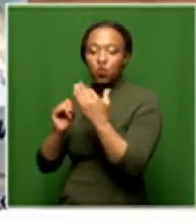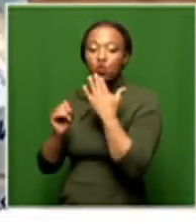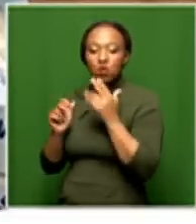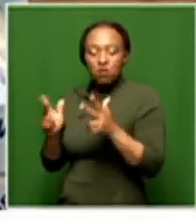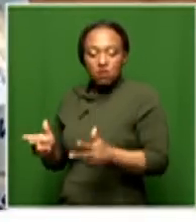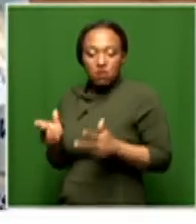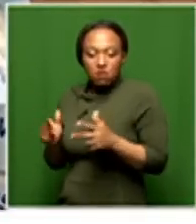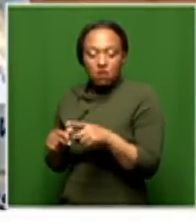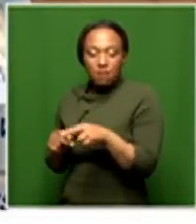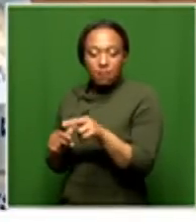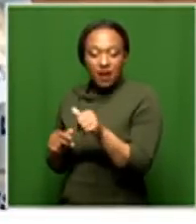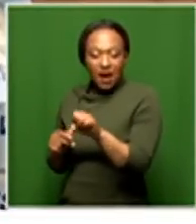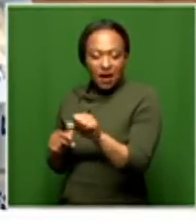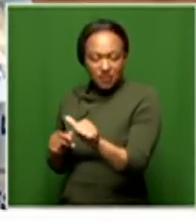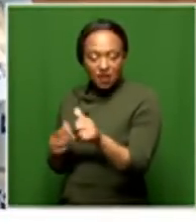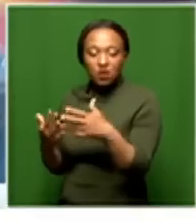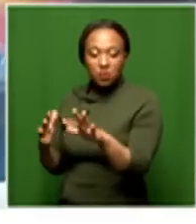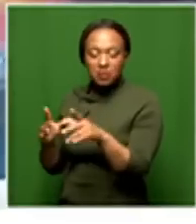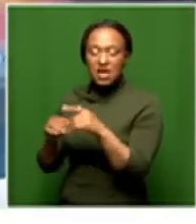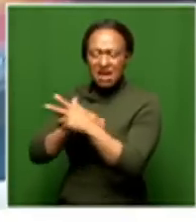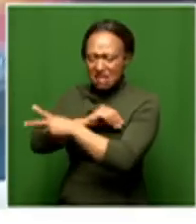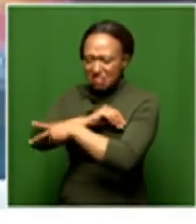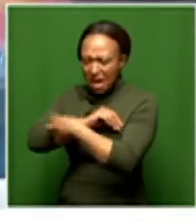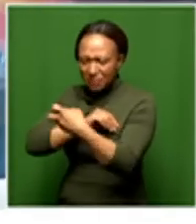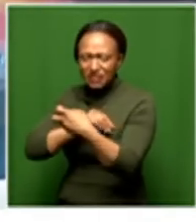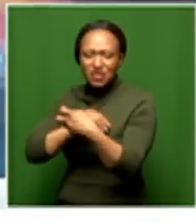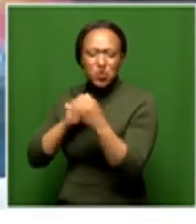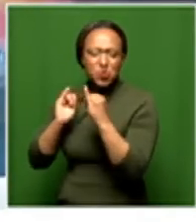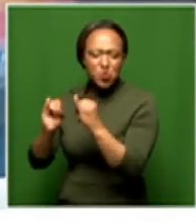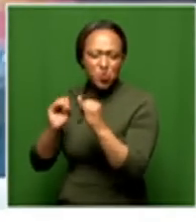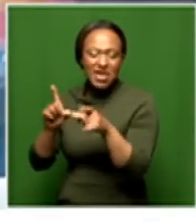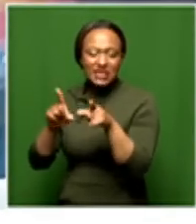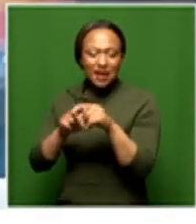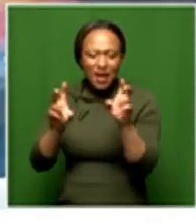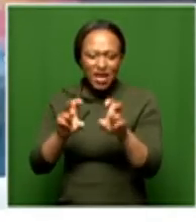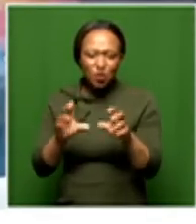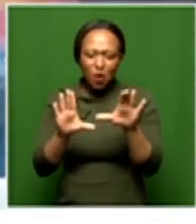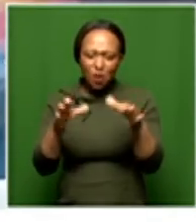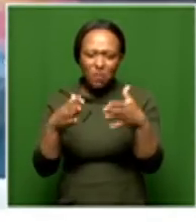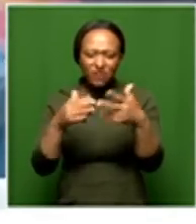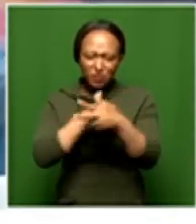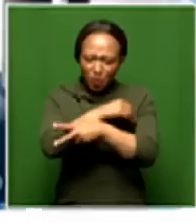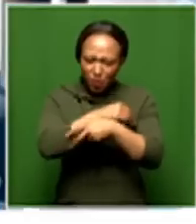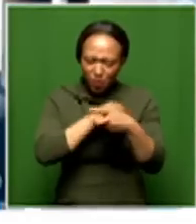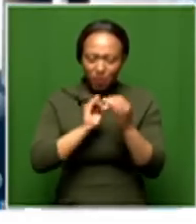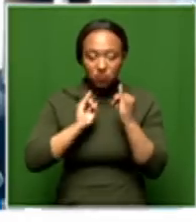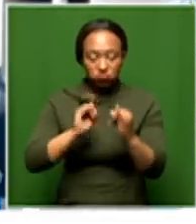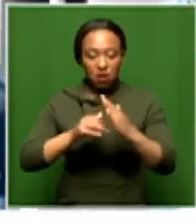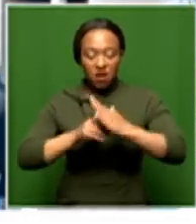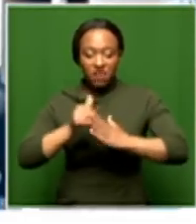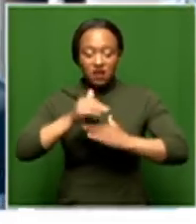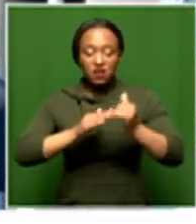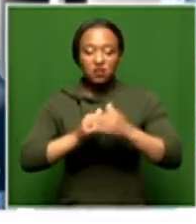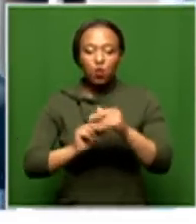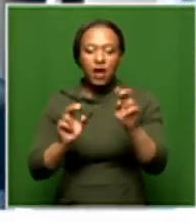at the theft of railway. We've also interrogated Eskom and spoken to that as well, and the infrastructure that is at